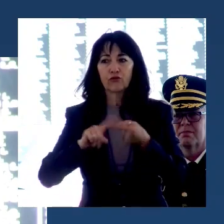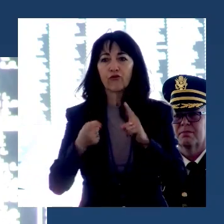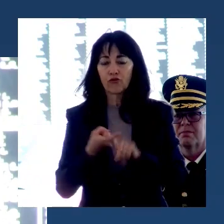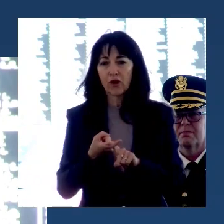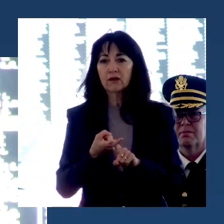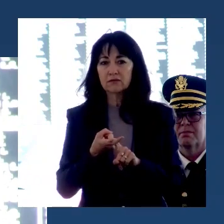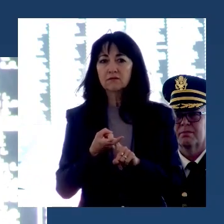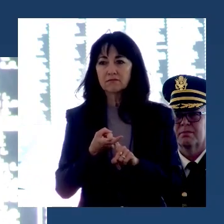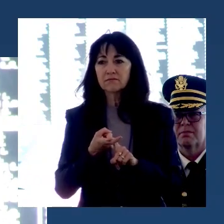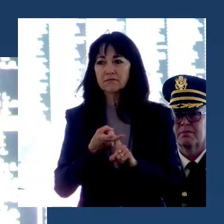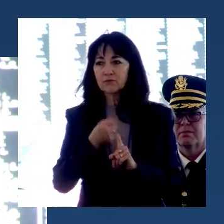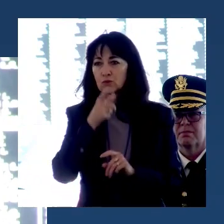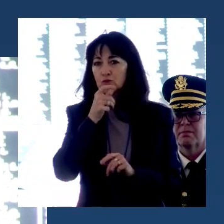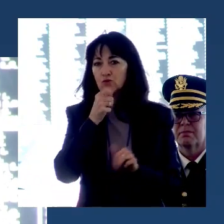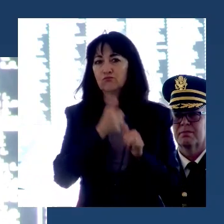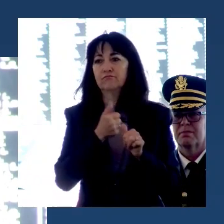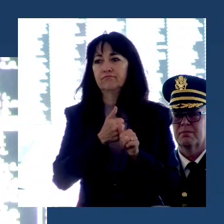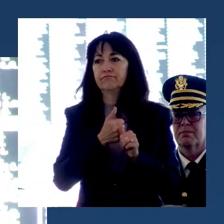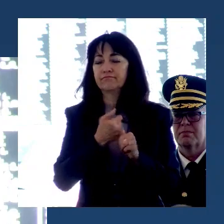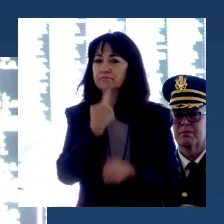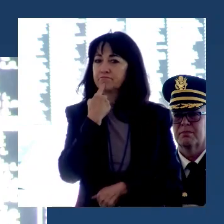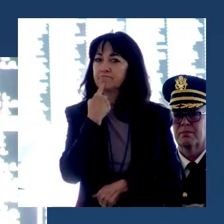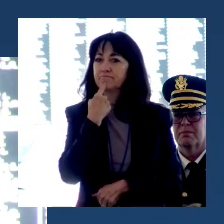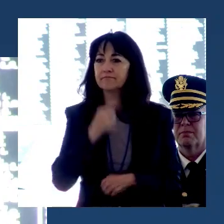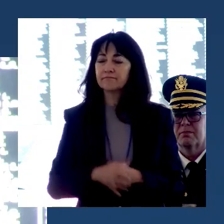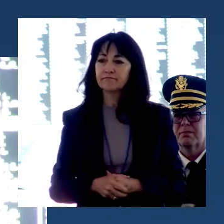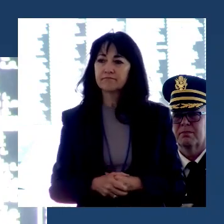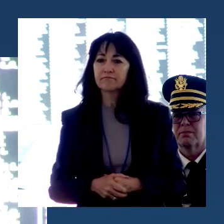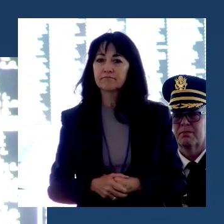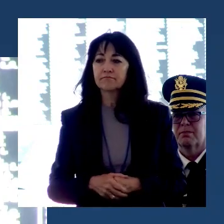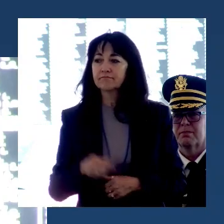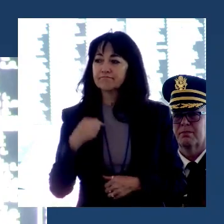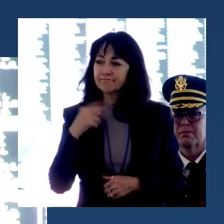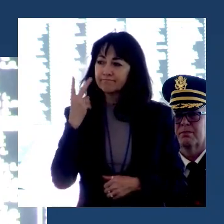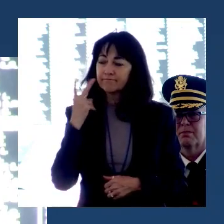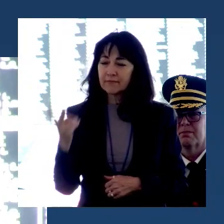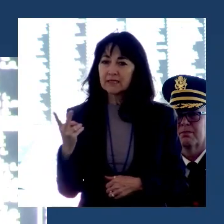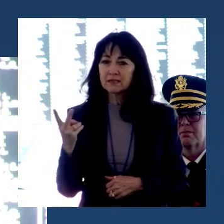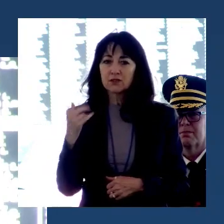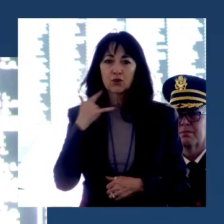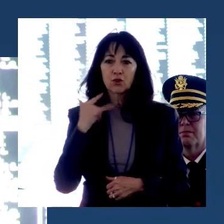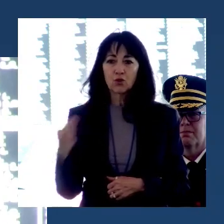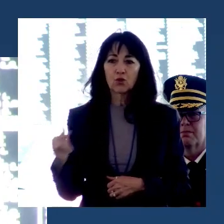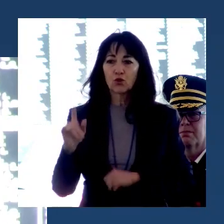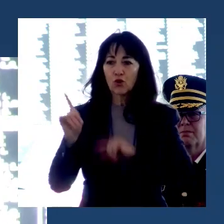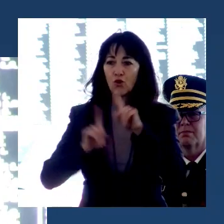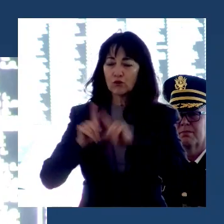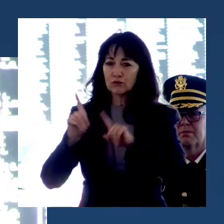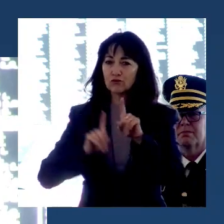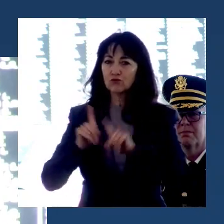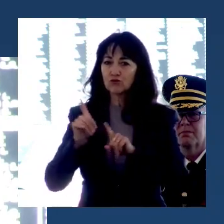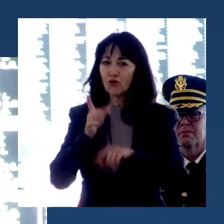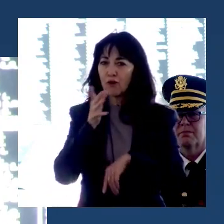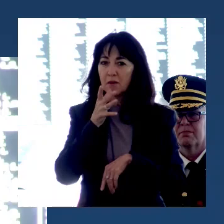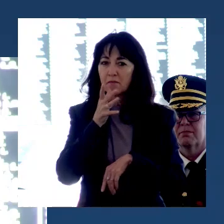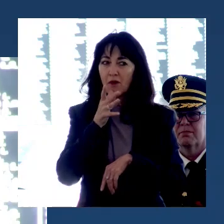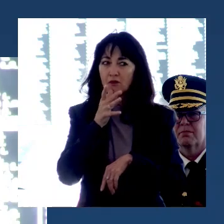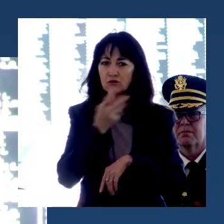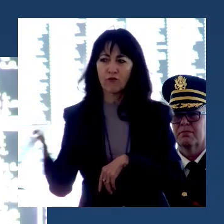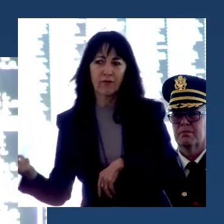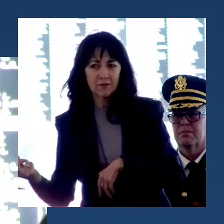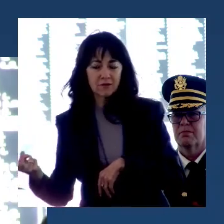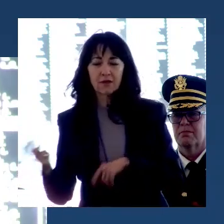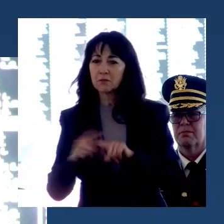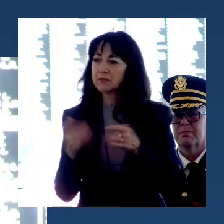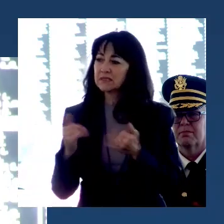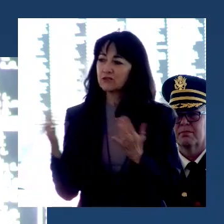they left behind. And as I look around, I see the Gold Star Mothers on the other side, but still here. And we